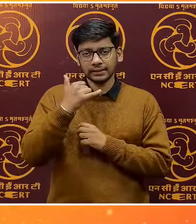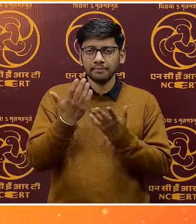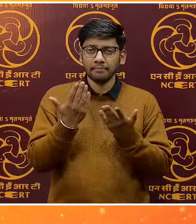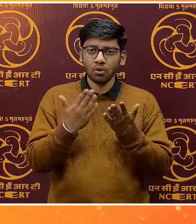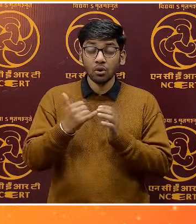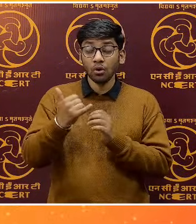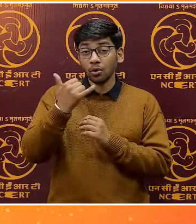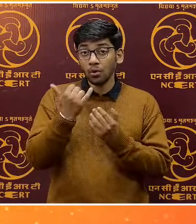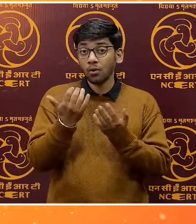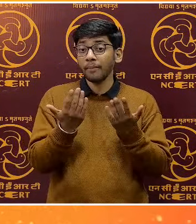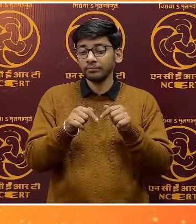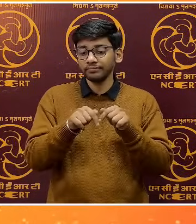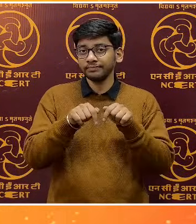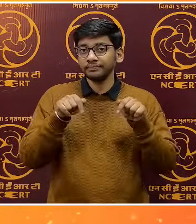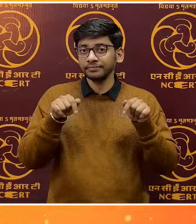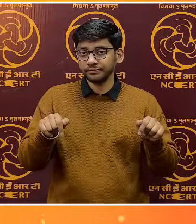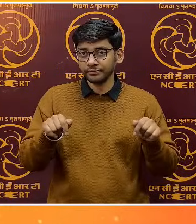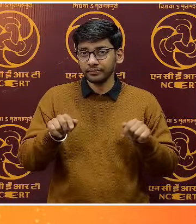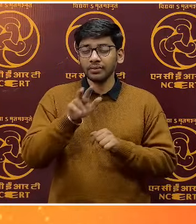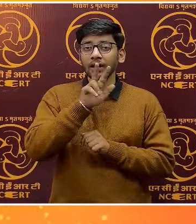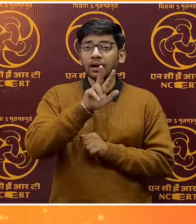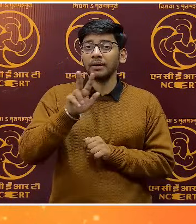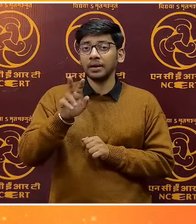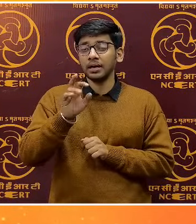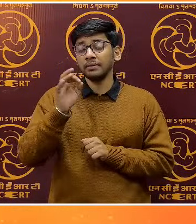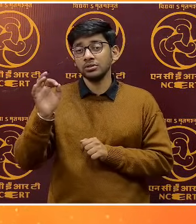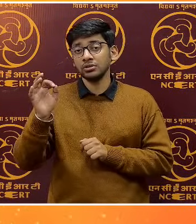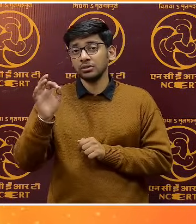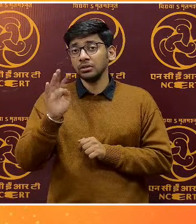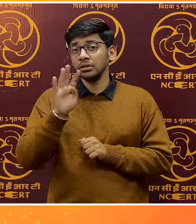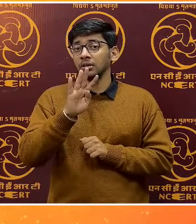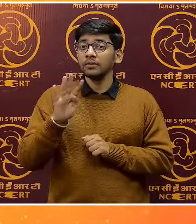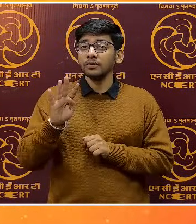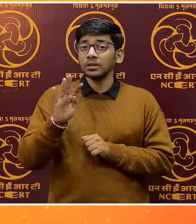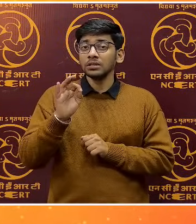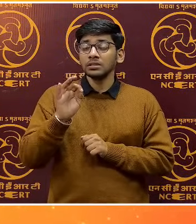can call us on our number that is